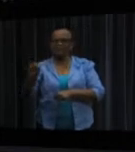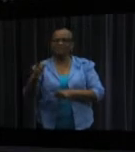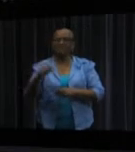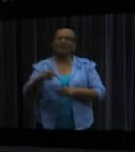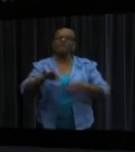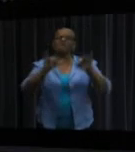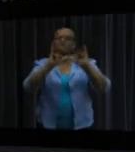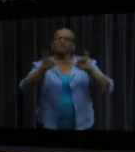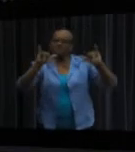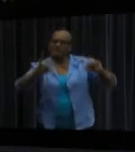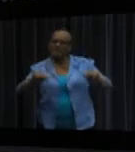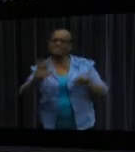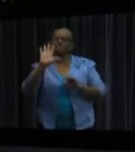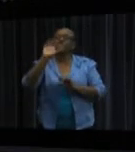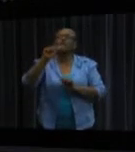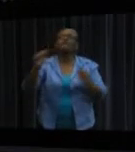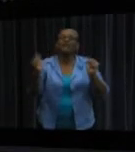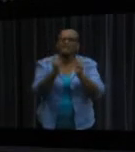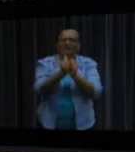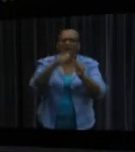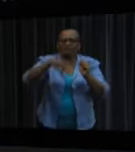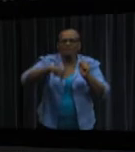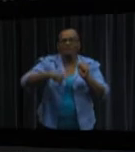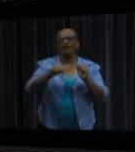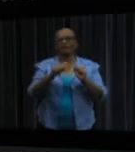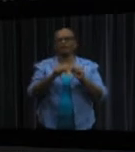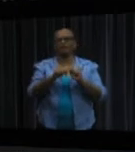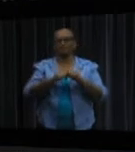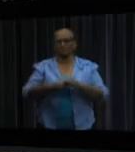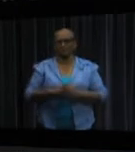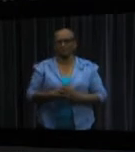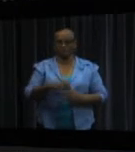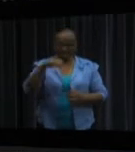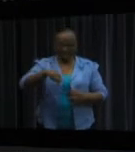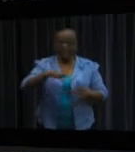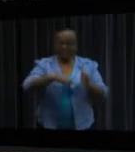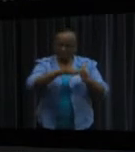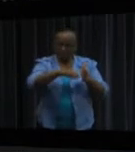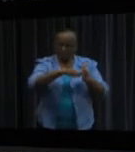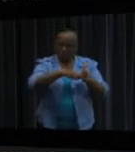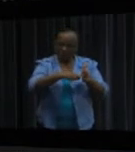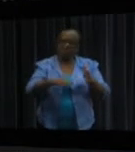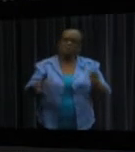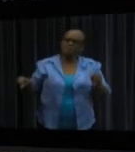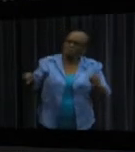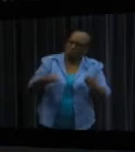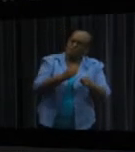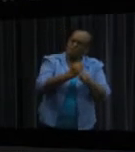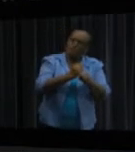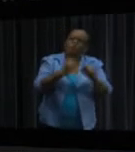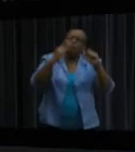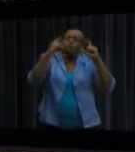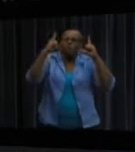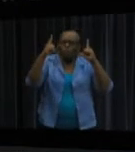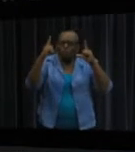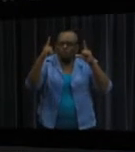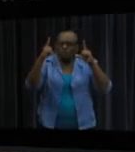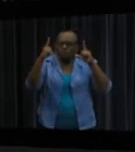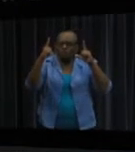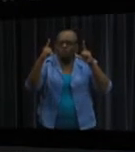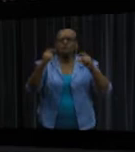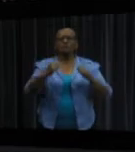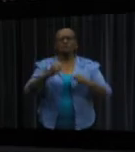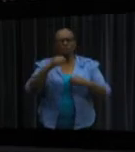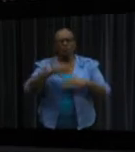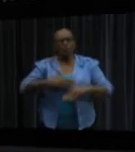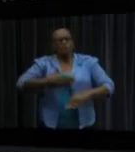Rotaract International celebrated its 50th anniversary with this project. This project contributes to the